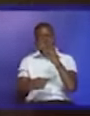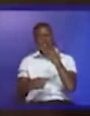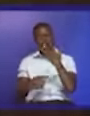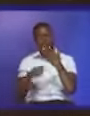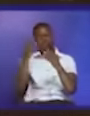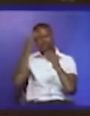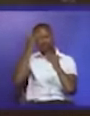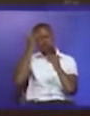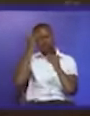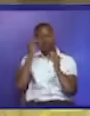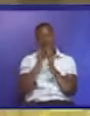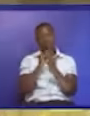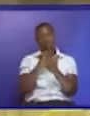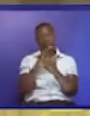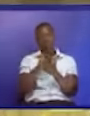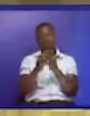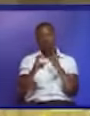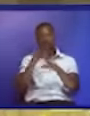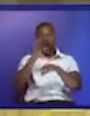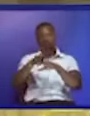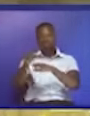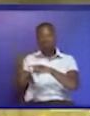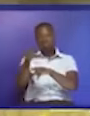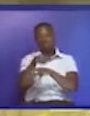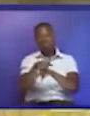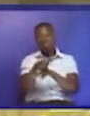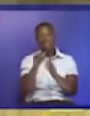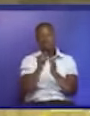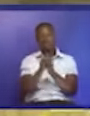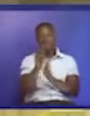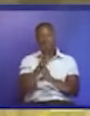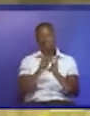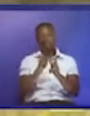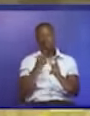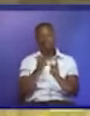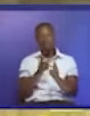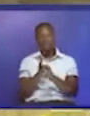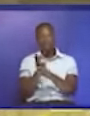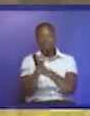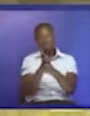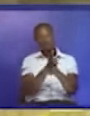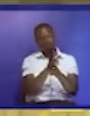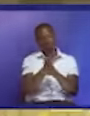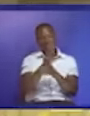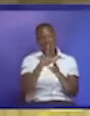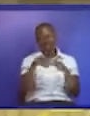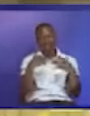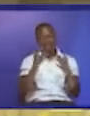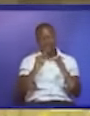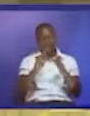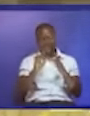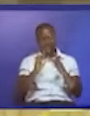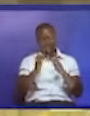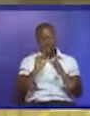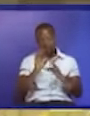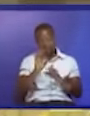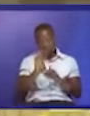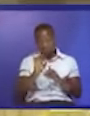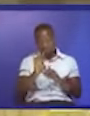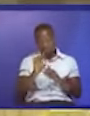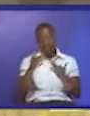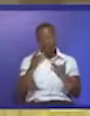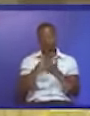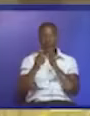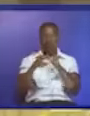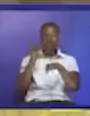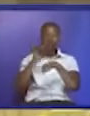here. And probably for those following by way of television or the internet, the Holy Spirit is speaking to you. The Bible says, in